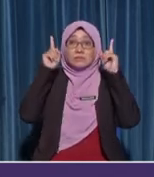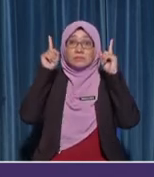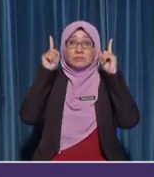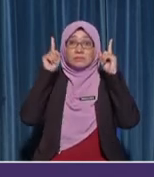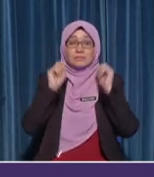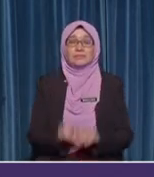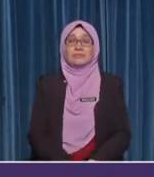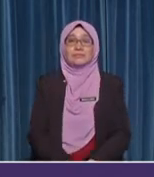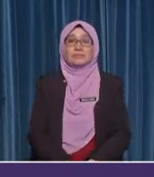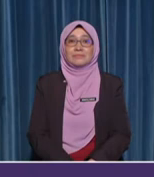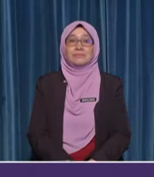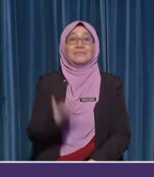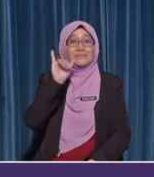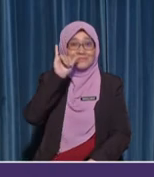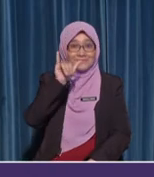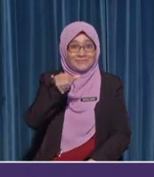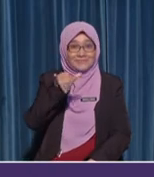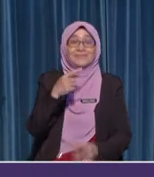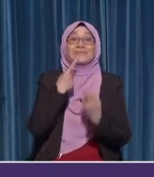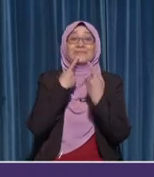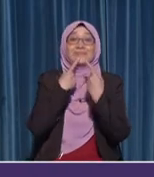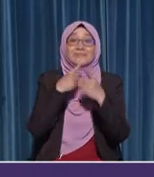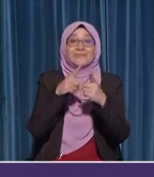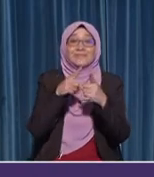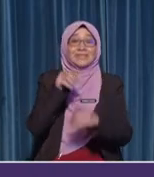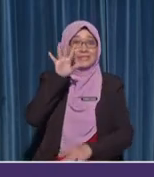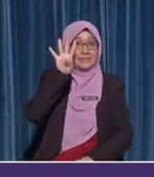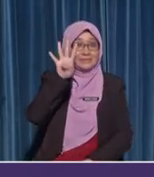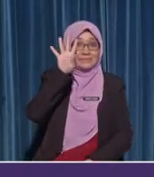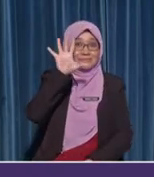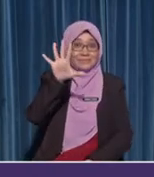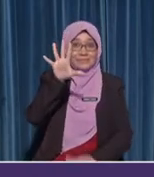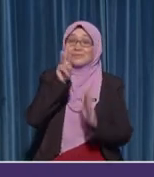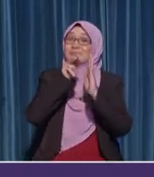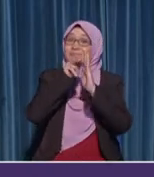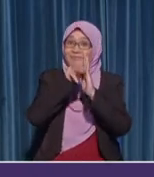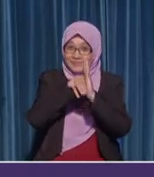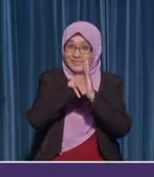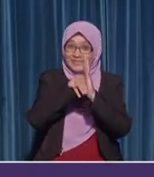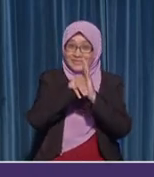Yes, the answer is 45 minutes.